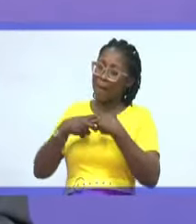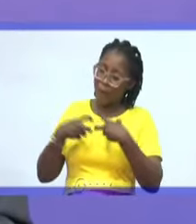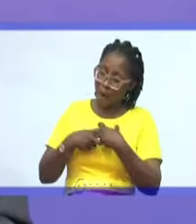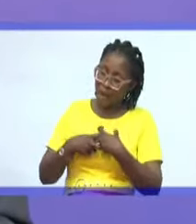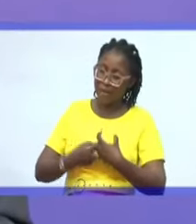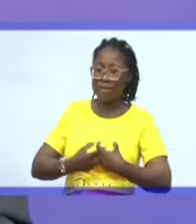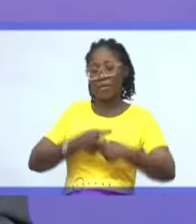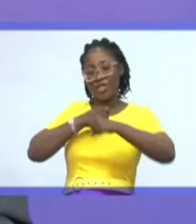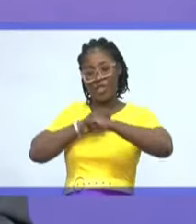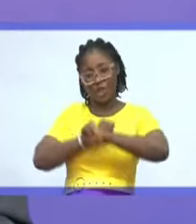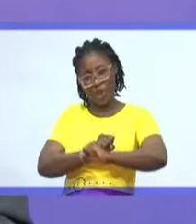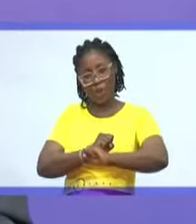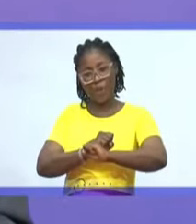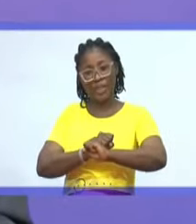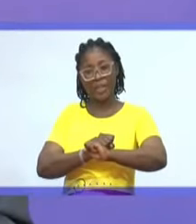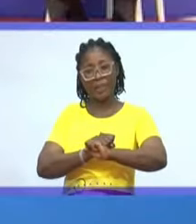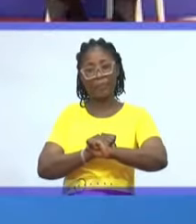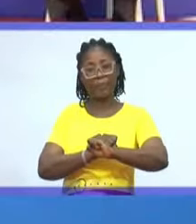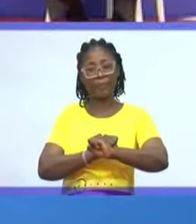security,